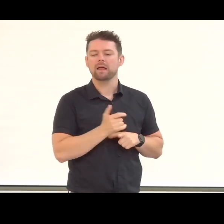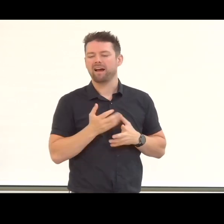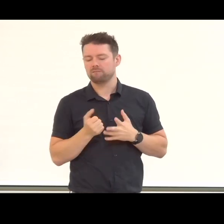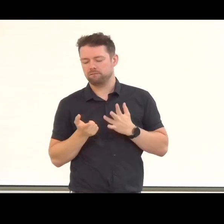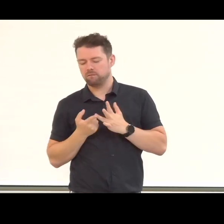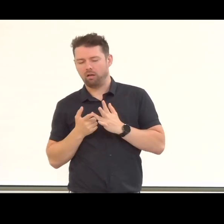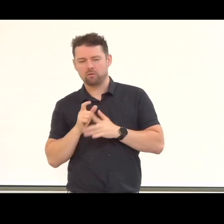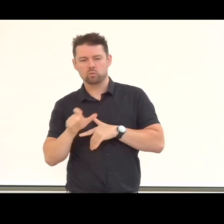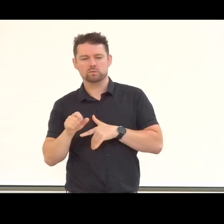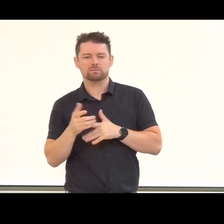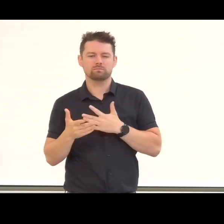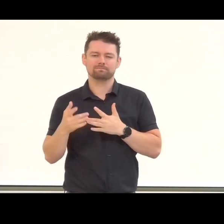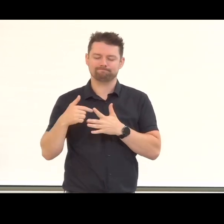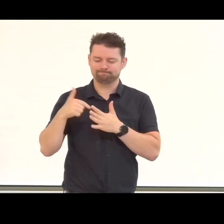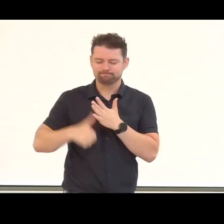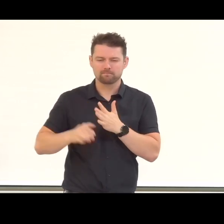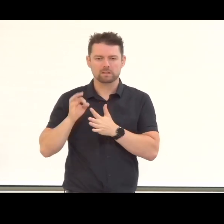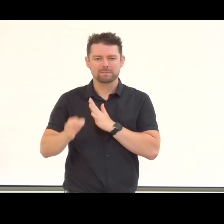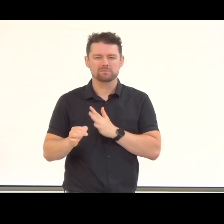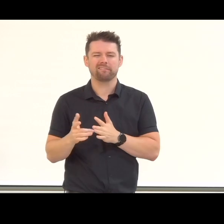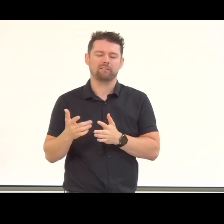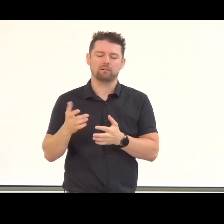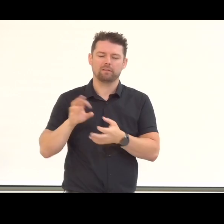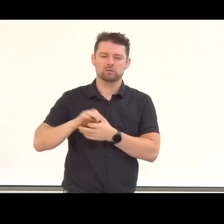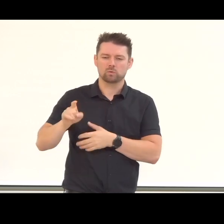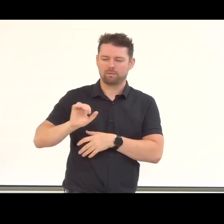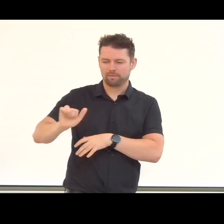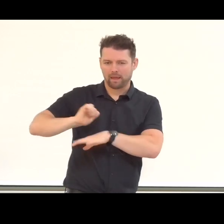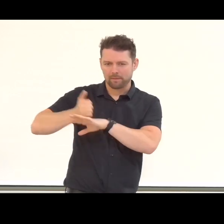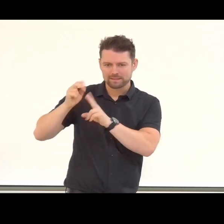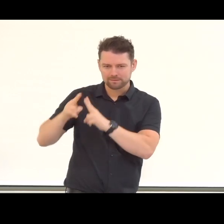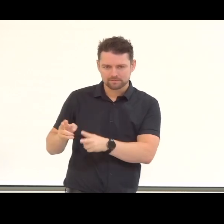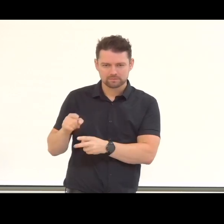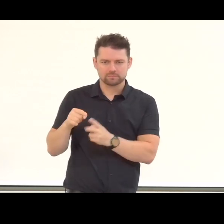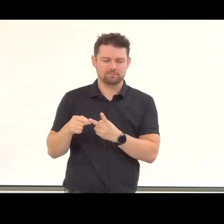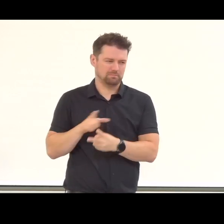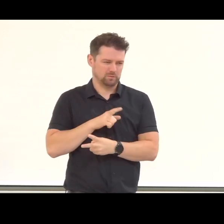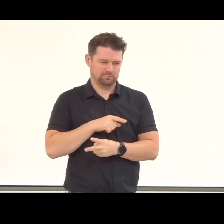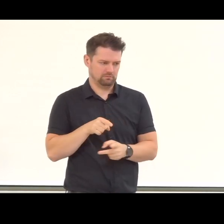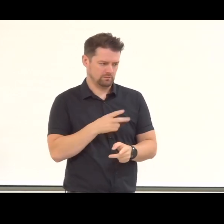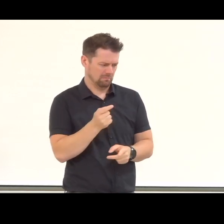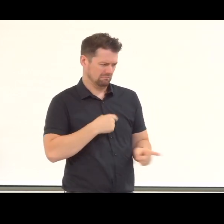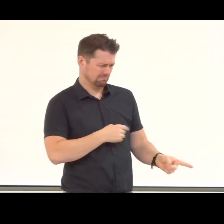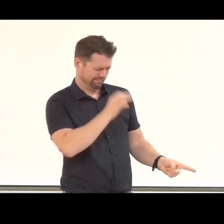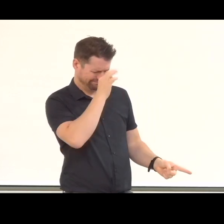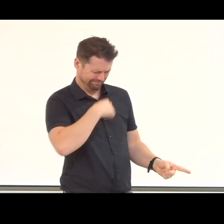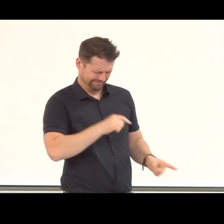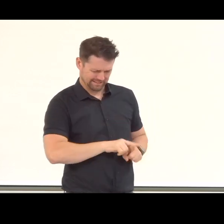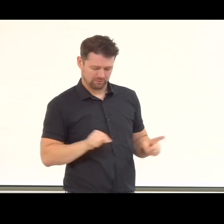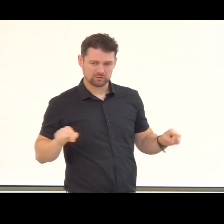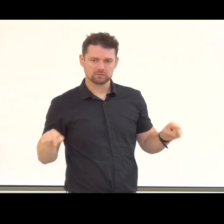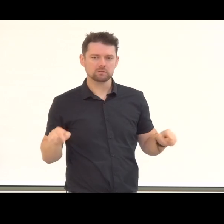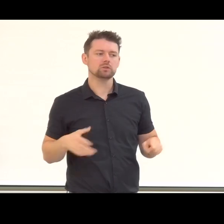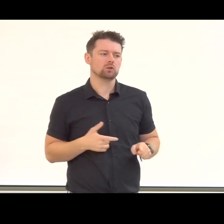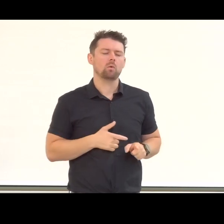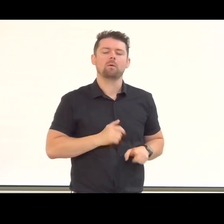are specific to the different habitats, different analog missions that don't make so much sense for somebody else. So the idea is to continue,